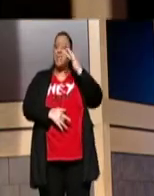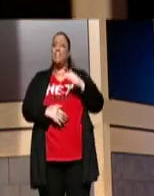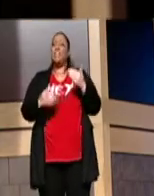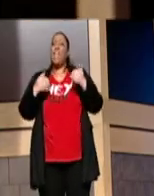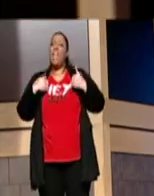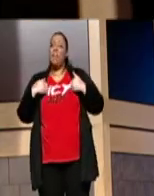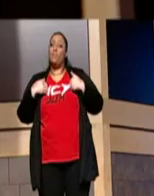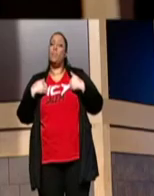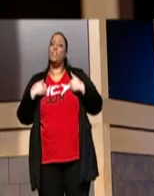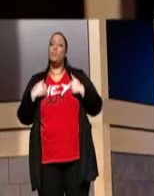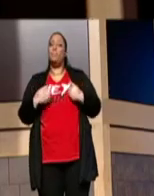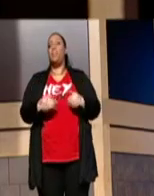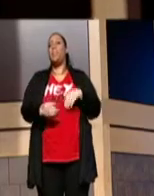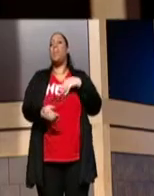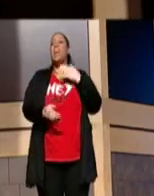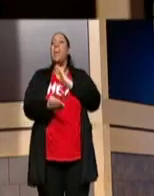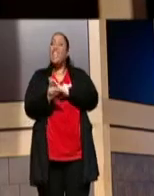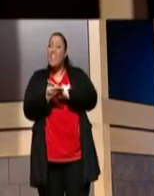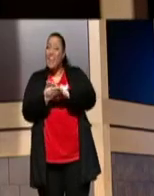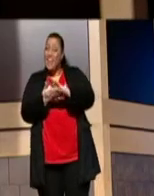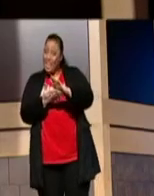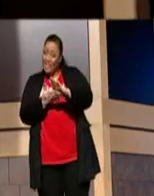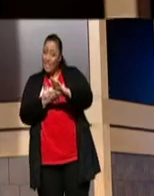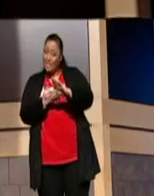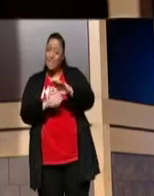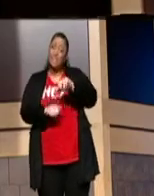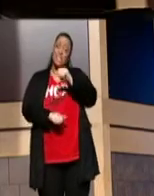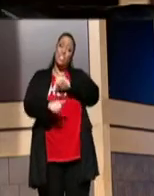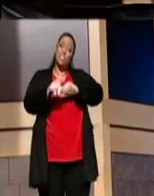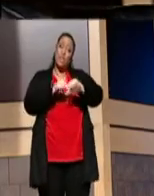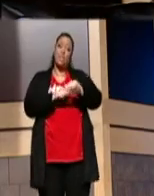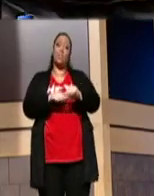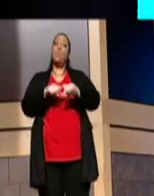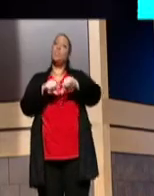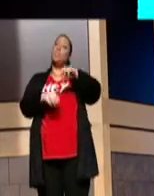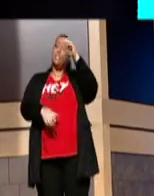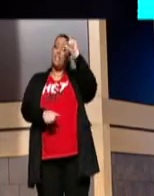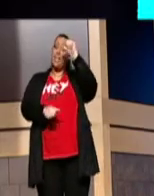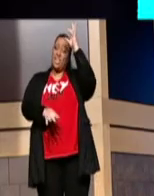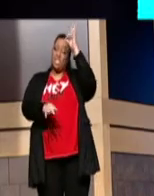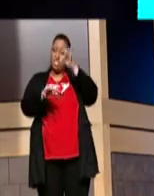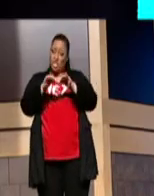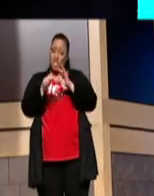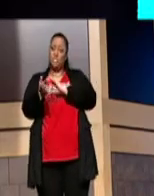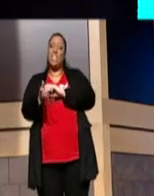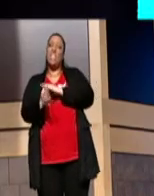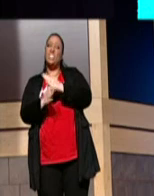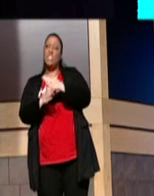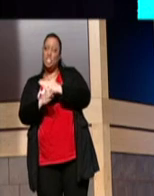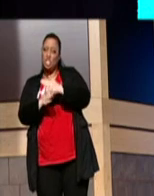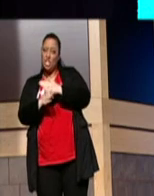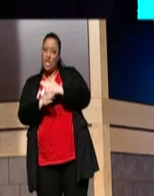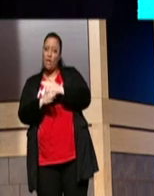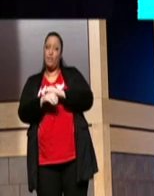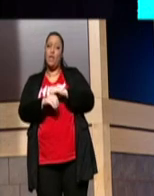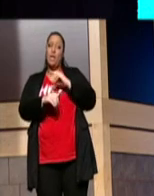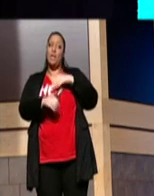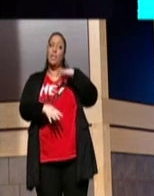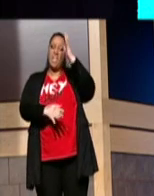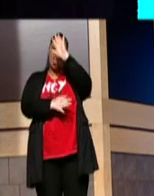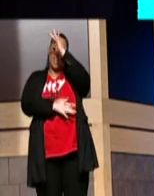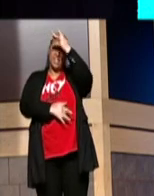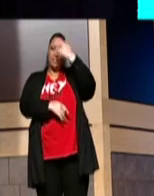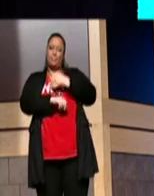other? Not to be judgmental? To share our resources? To understand we're in the same boat? Again, pandemic. There's